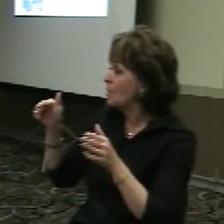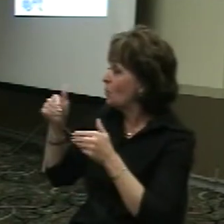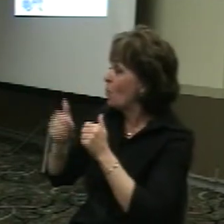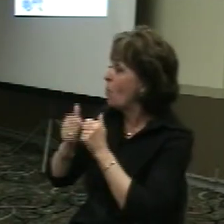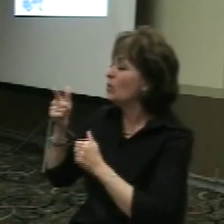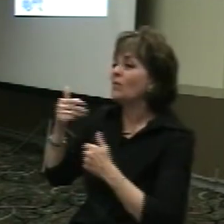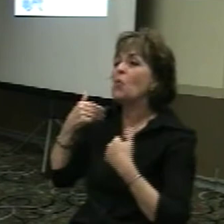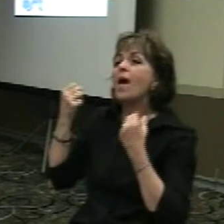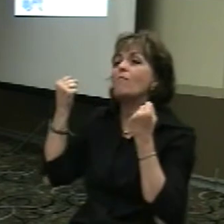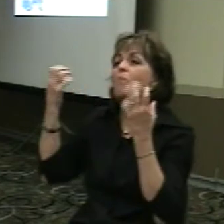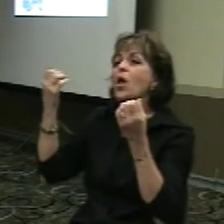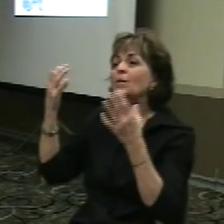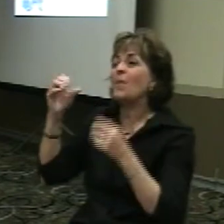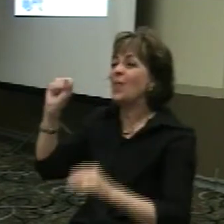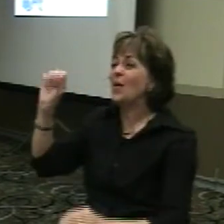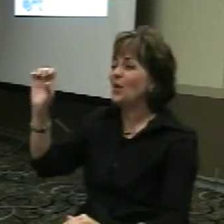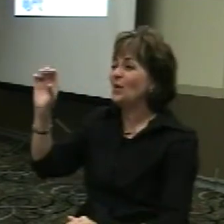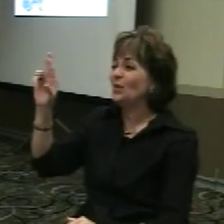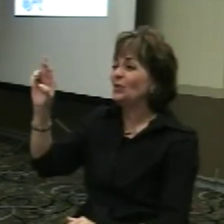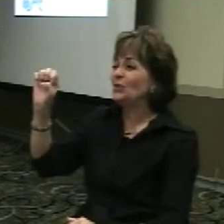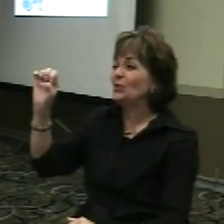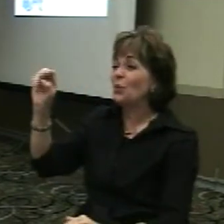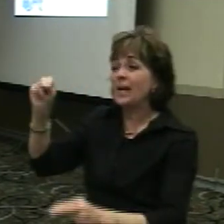most of you have multiple screen names